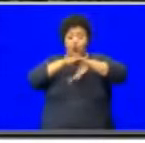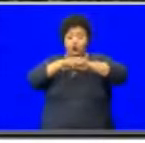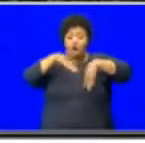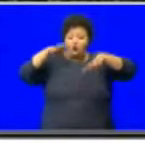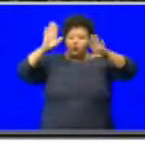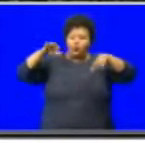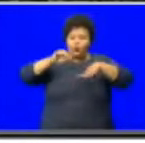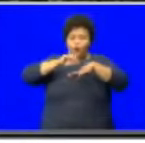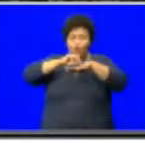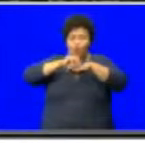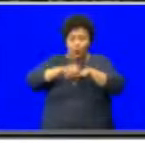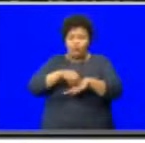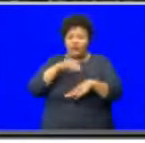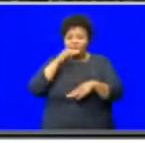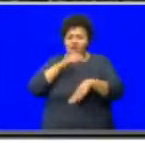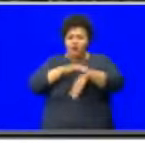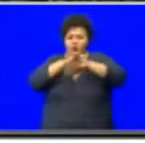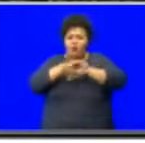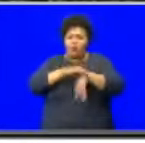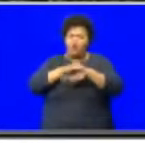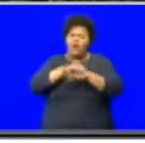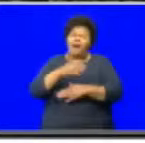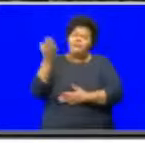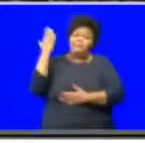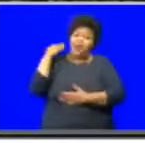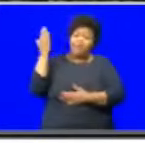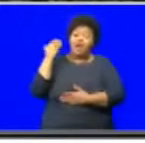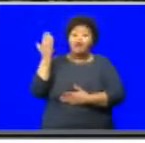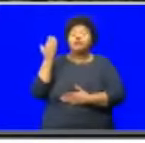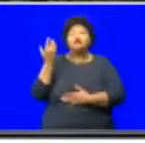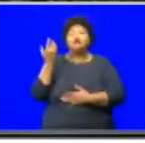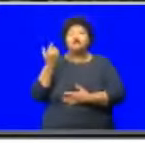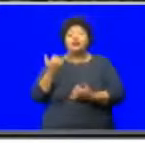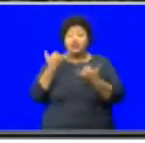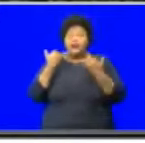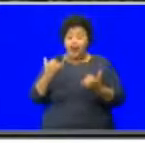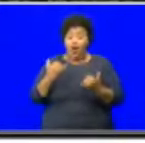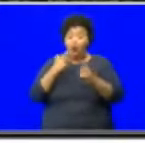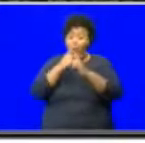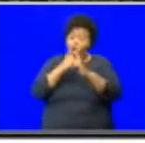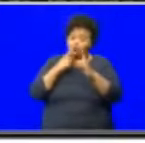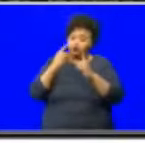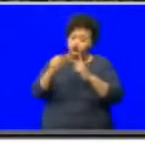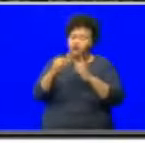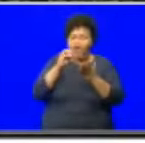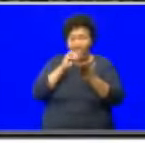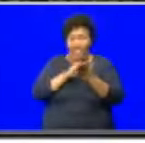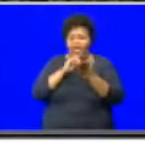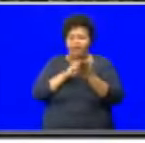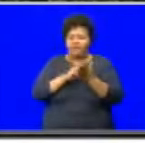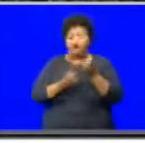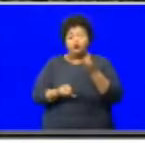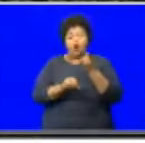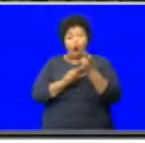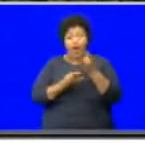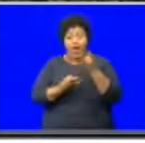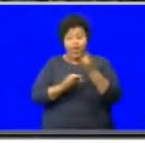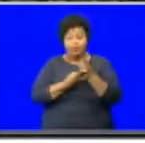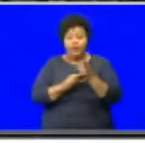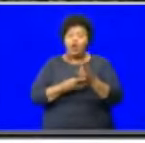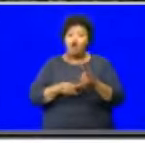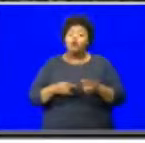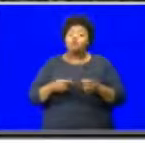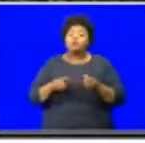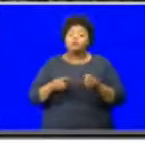to get this vaccine, this was really long overdue. But it's really going to help in saving